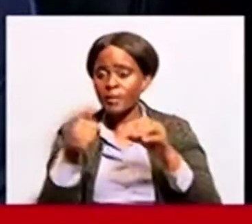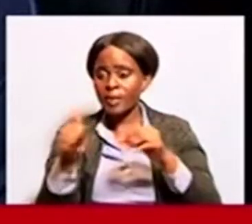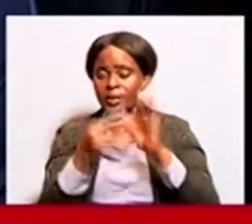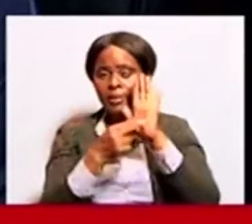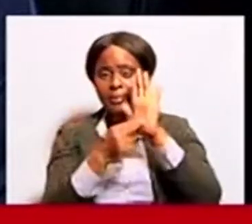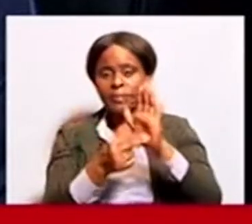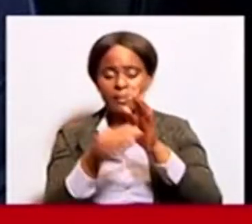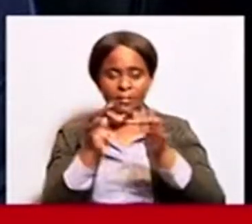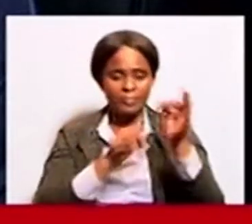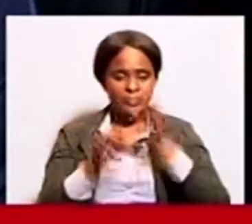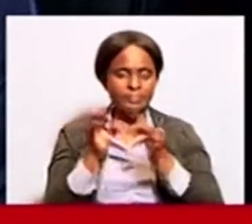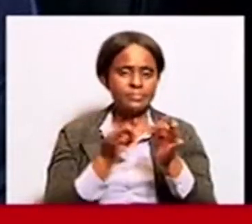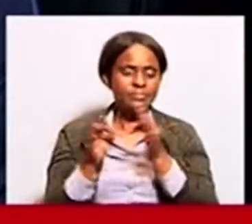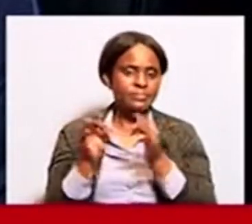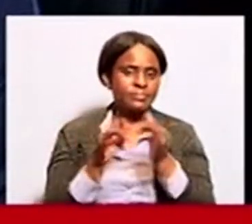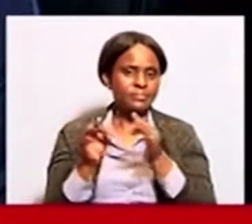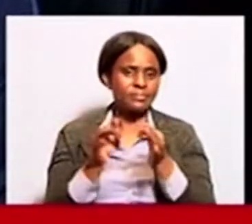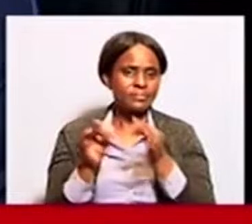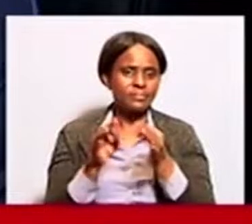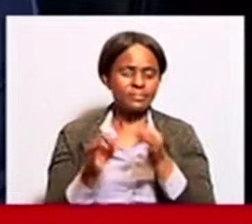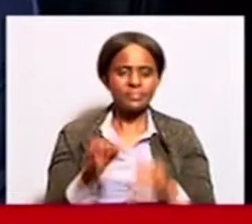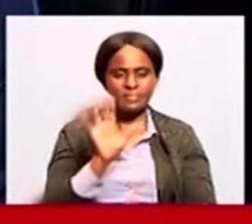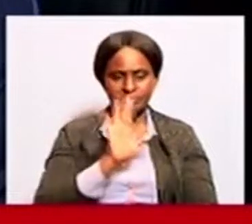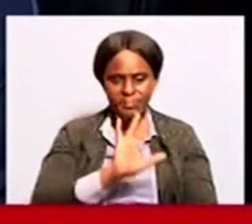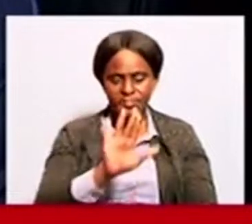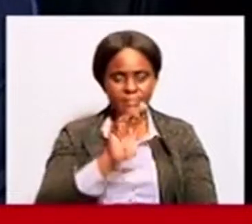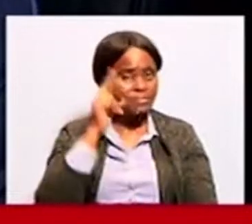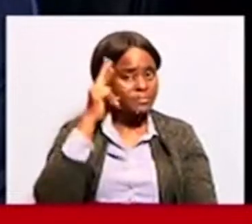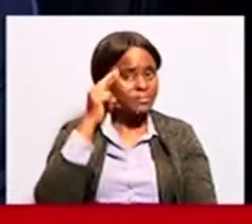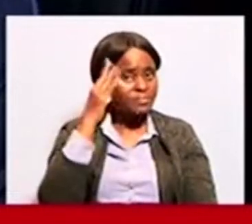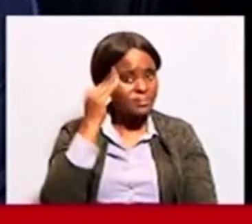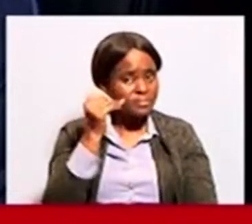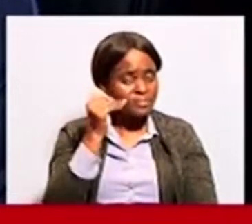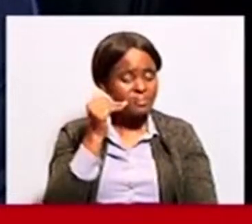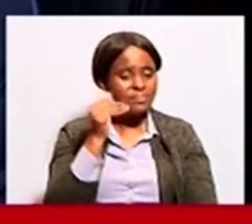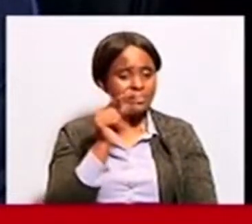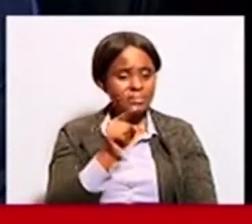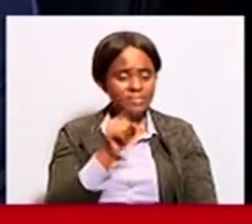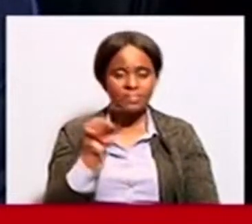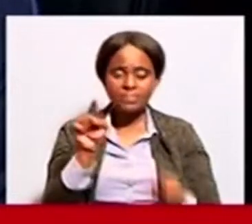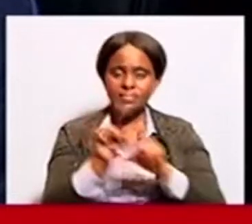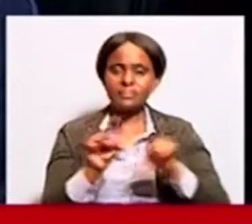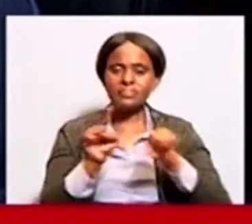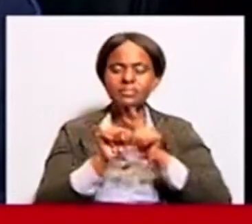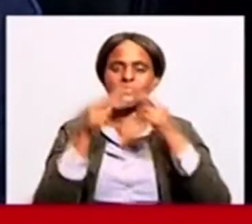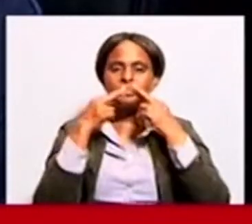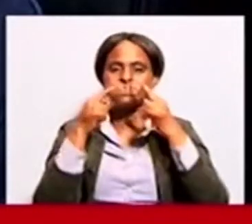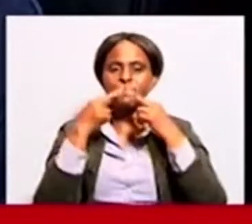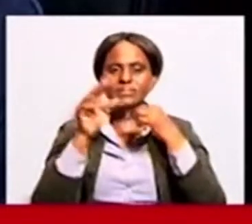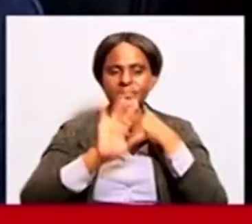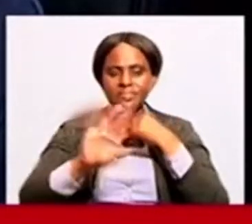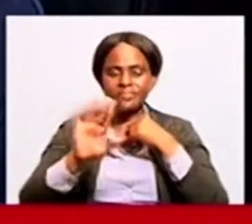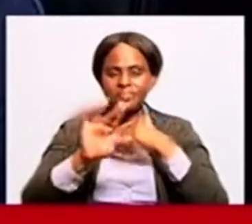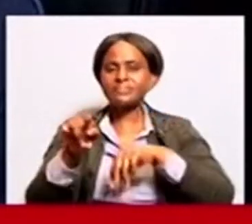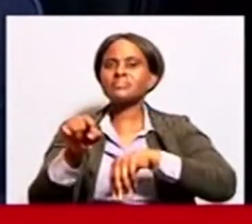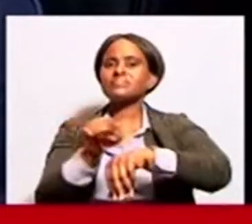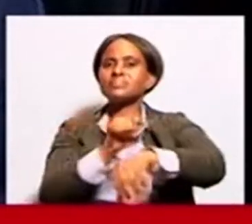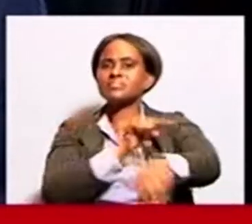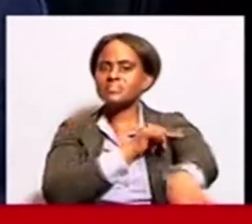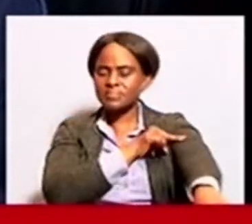that one of the reasons was as a result of the